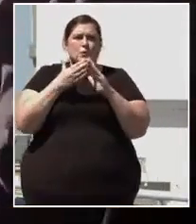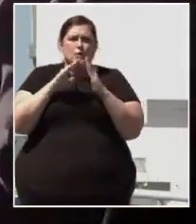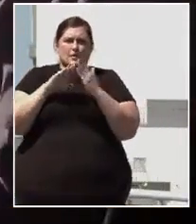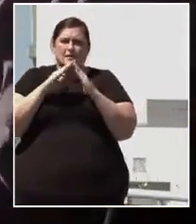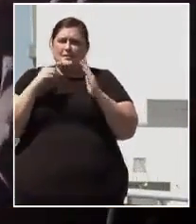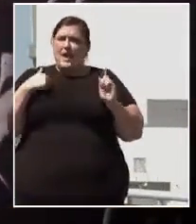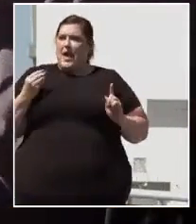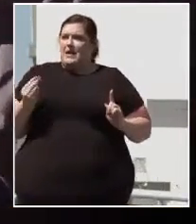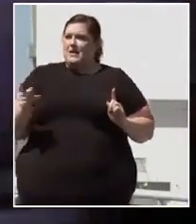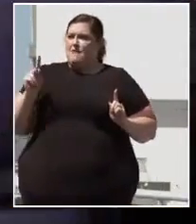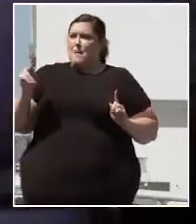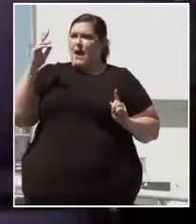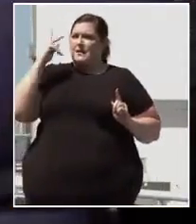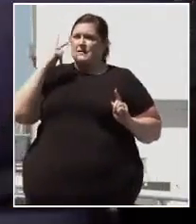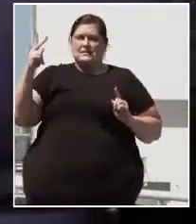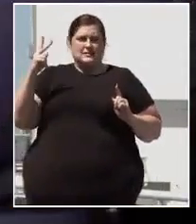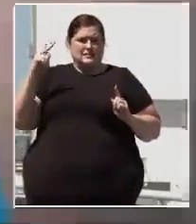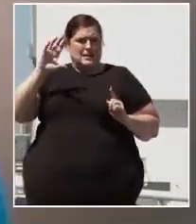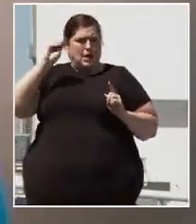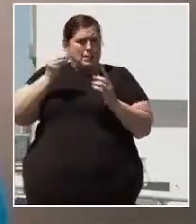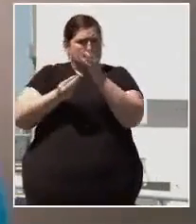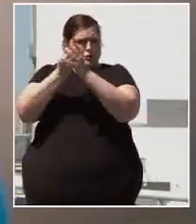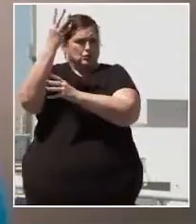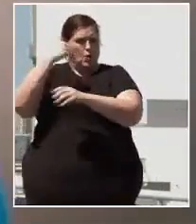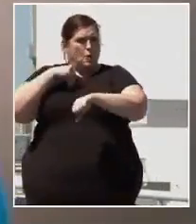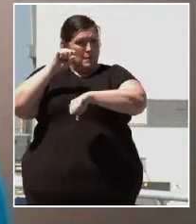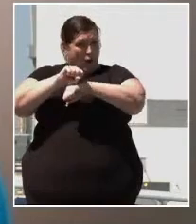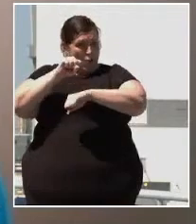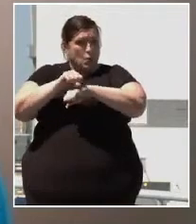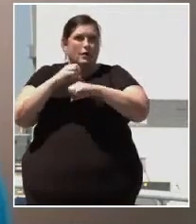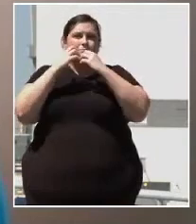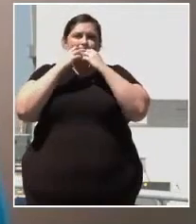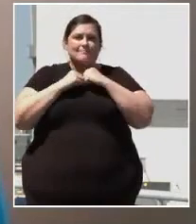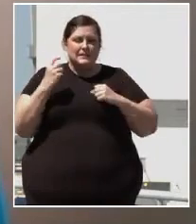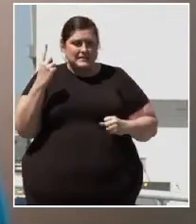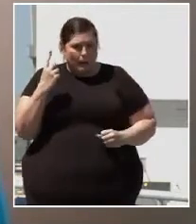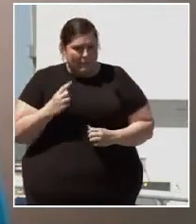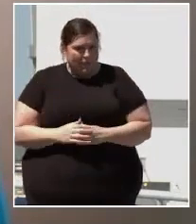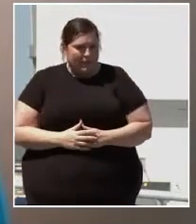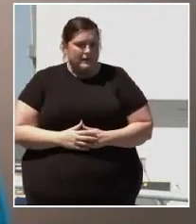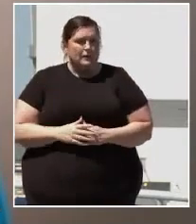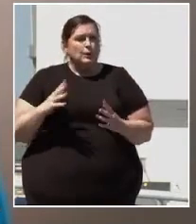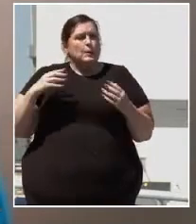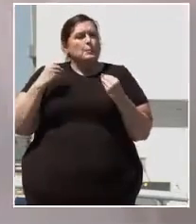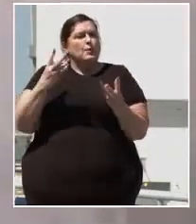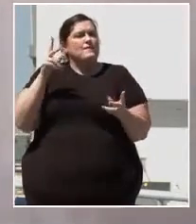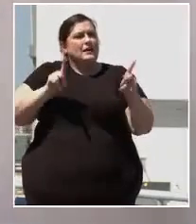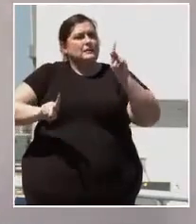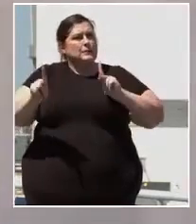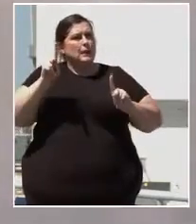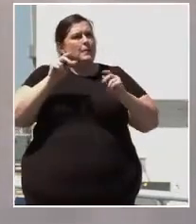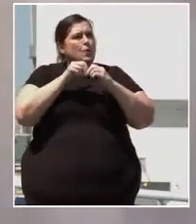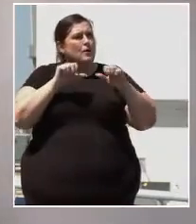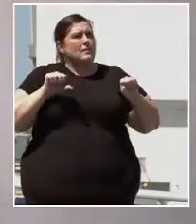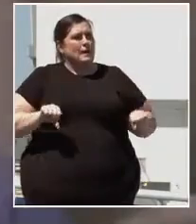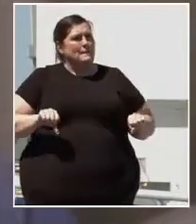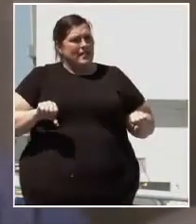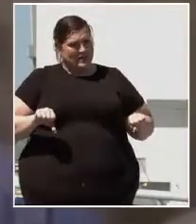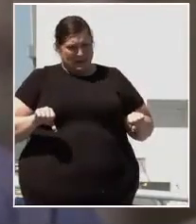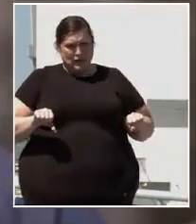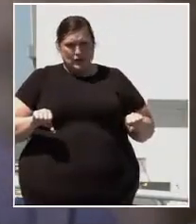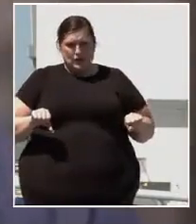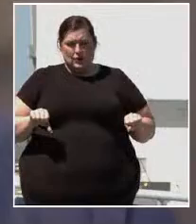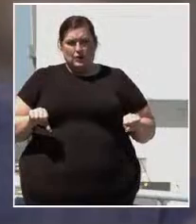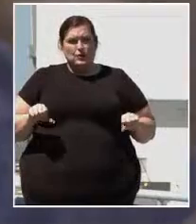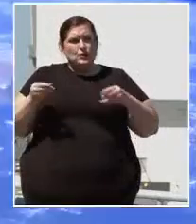give back by seeing companies grow my work means something it it provides people with ability to